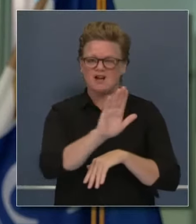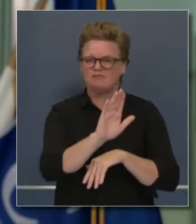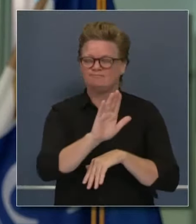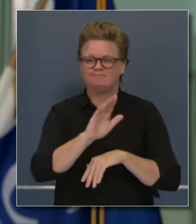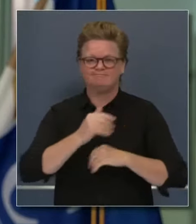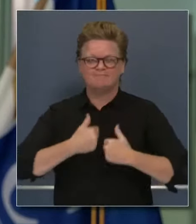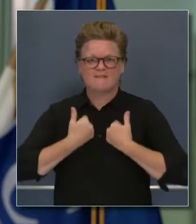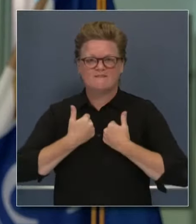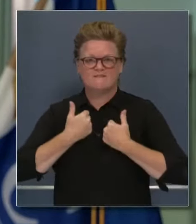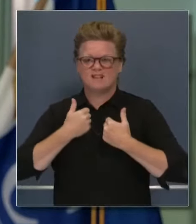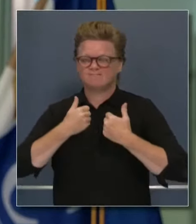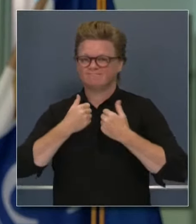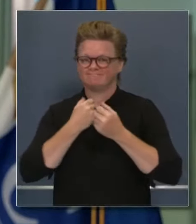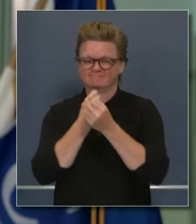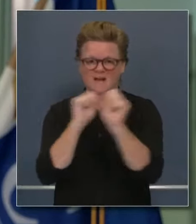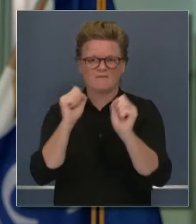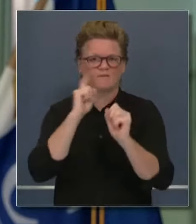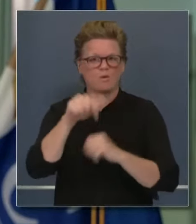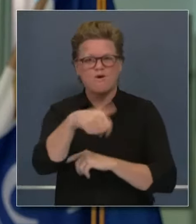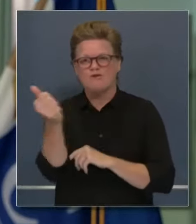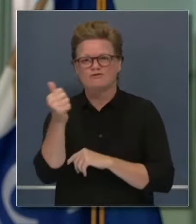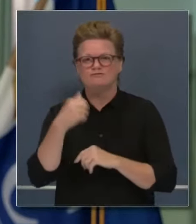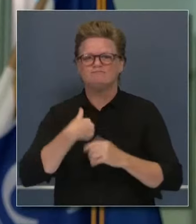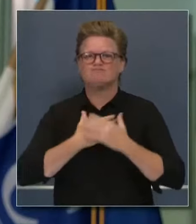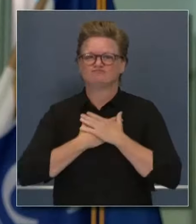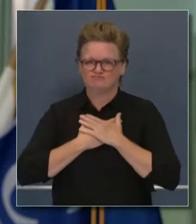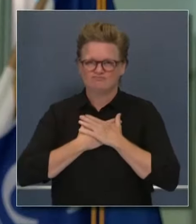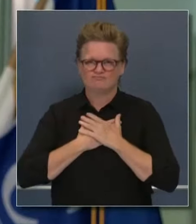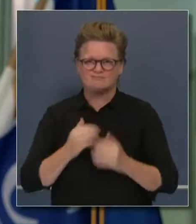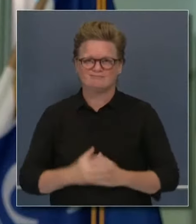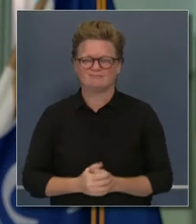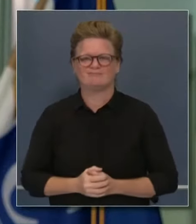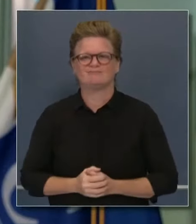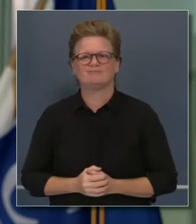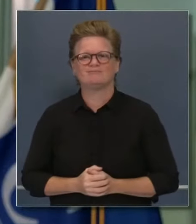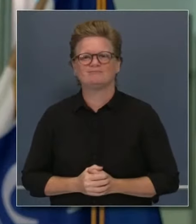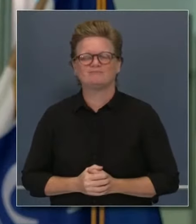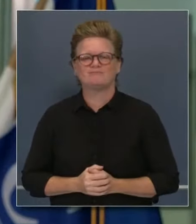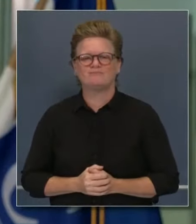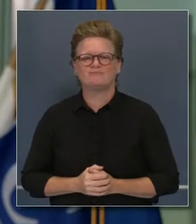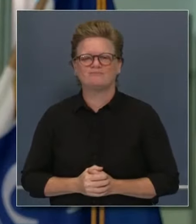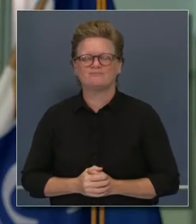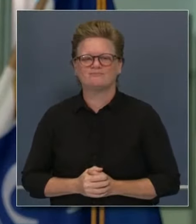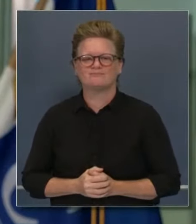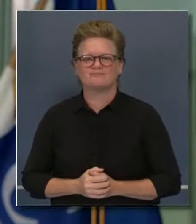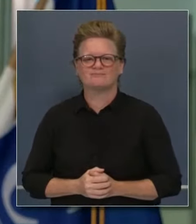that, happy to answer any questions. Adam Beam, Associated Press.